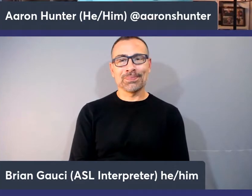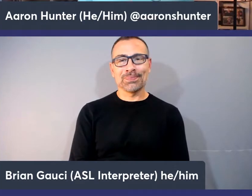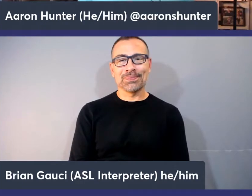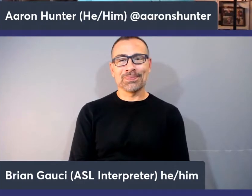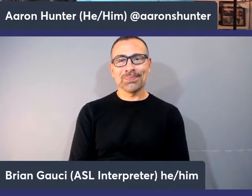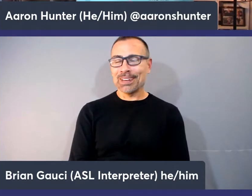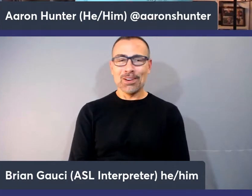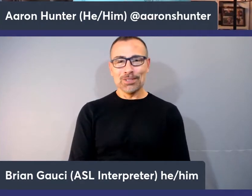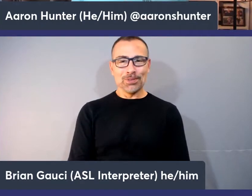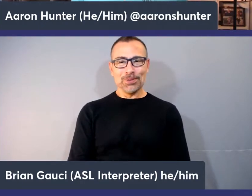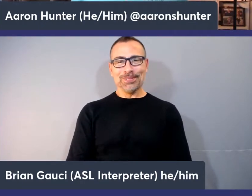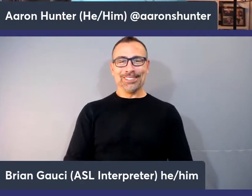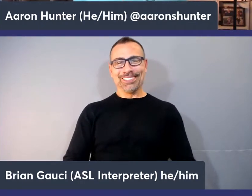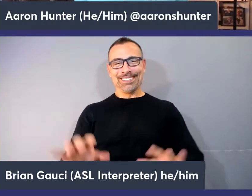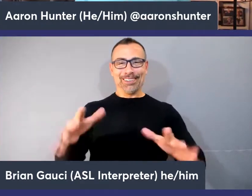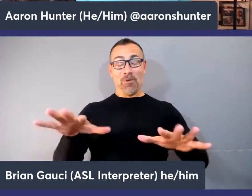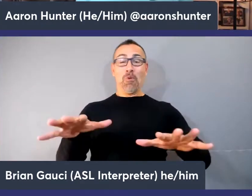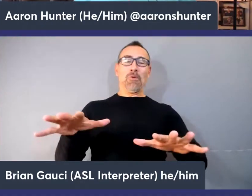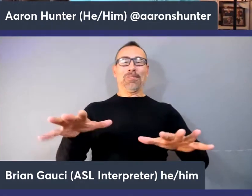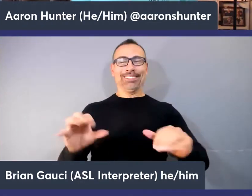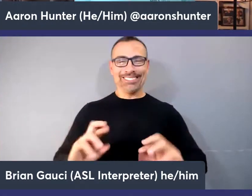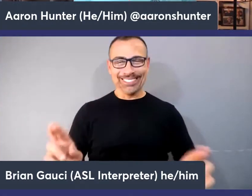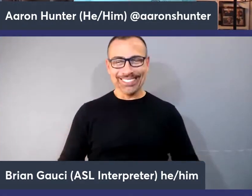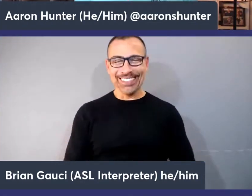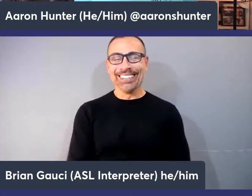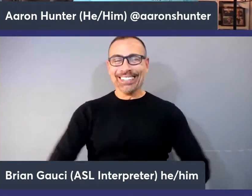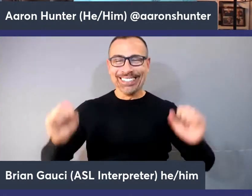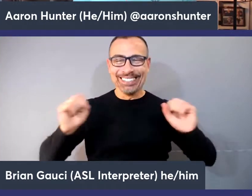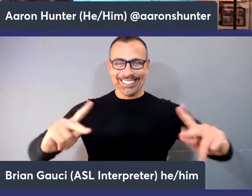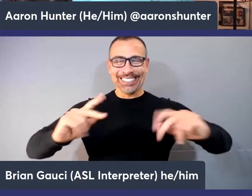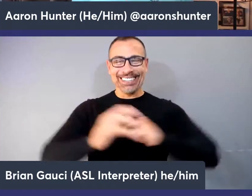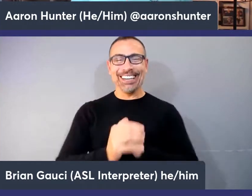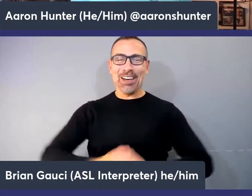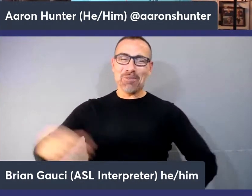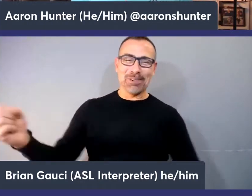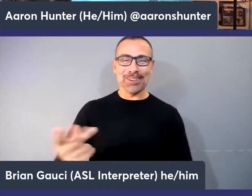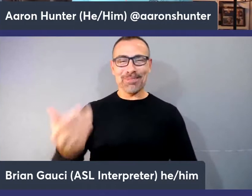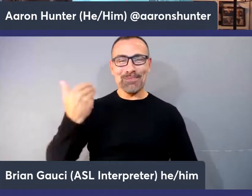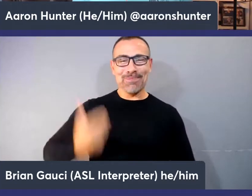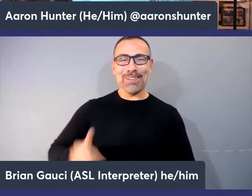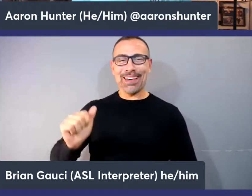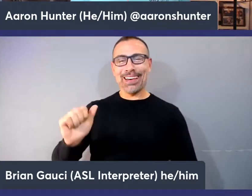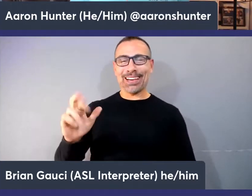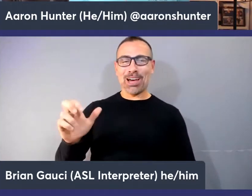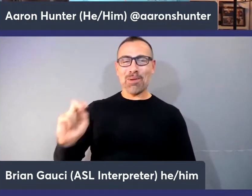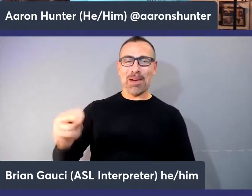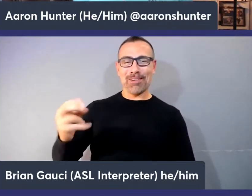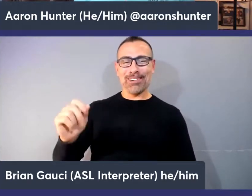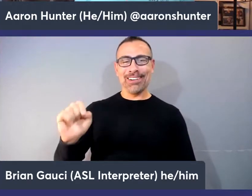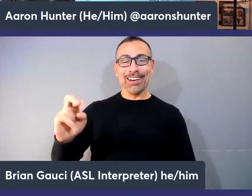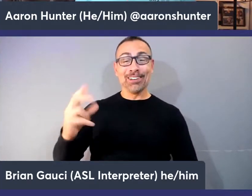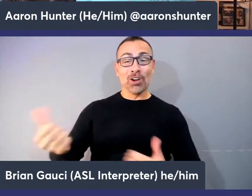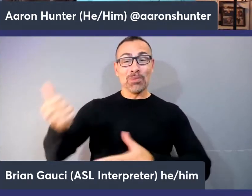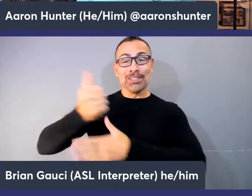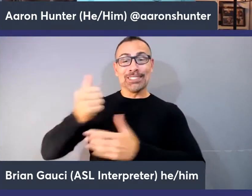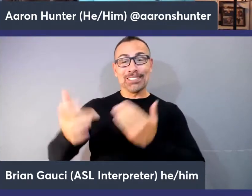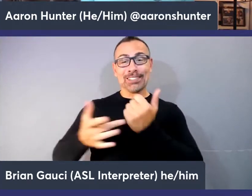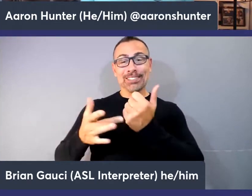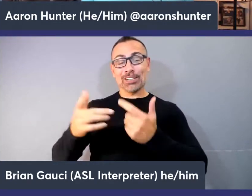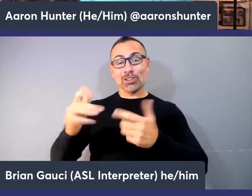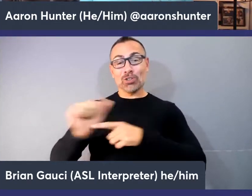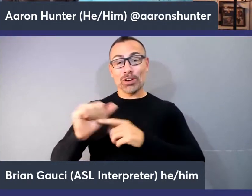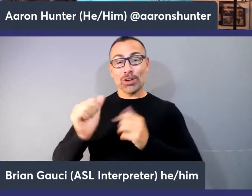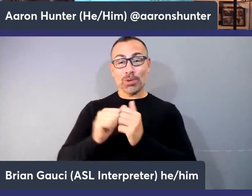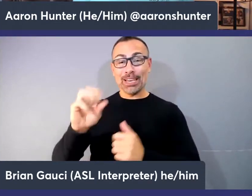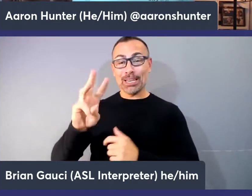Do sorry. do do do do. I know we always do that. Welcome back, everyone. My name's Aaron Hunter. I'm a senior technical trainer with AWS training certification. This is